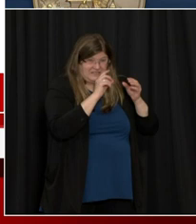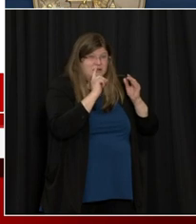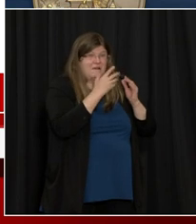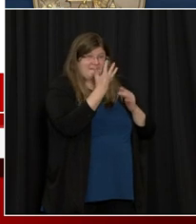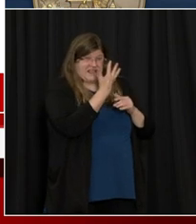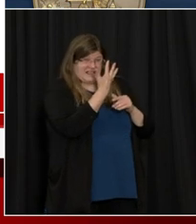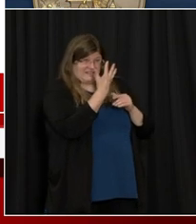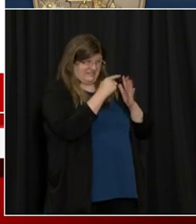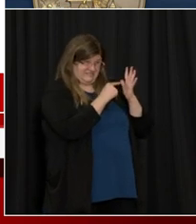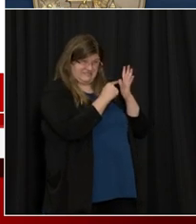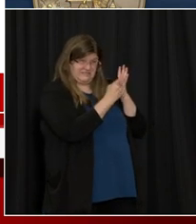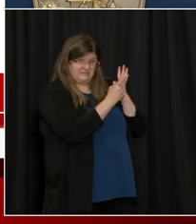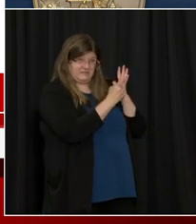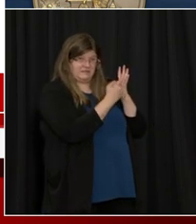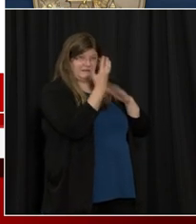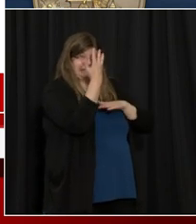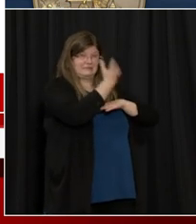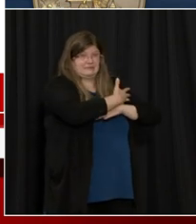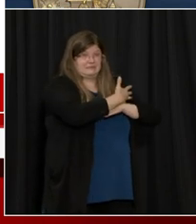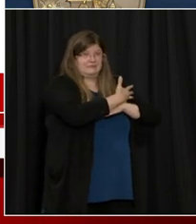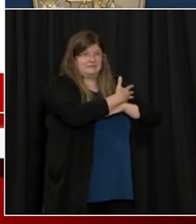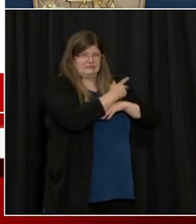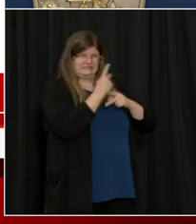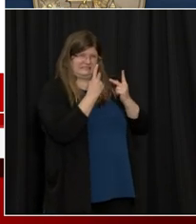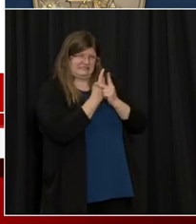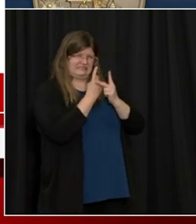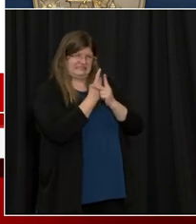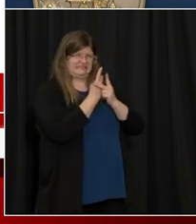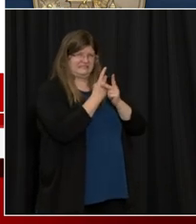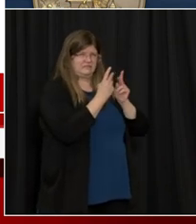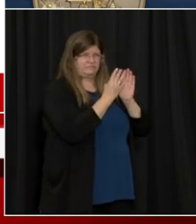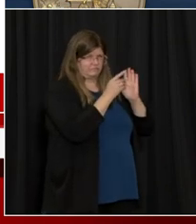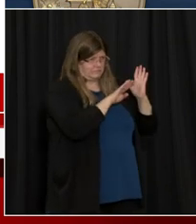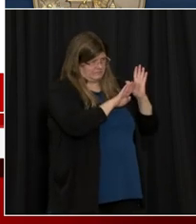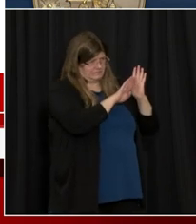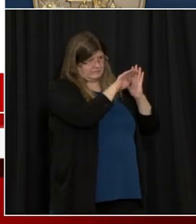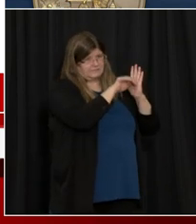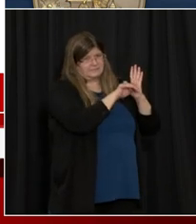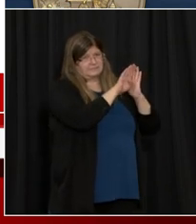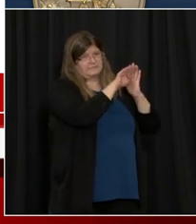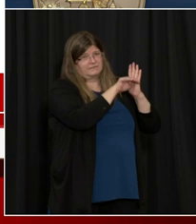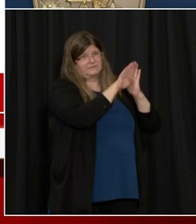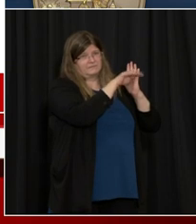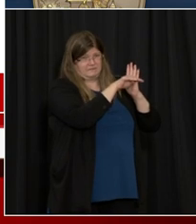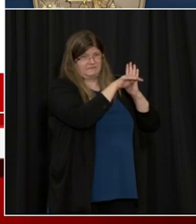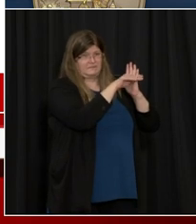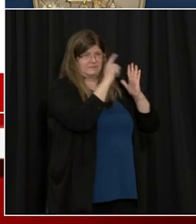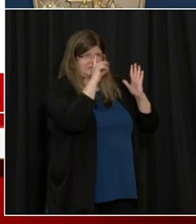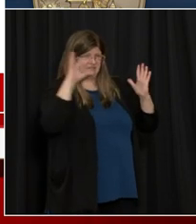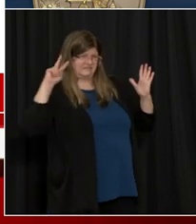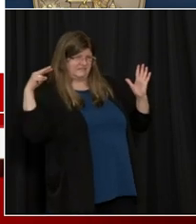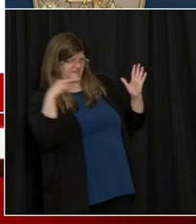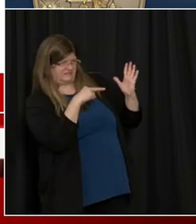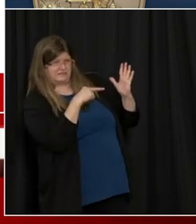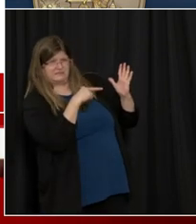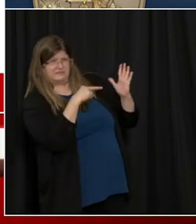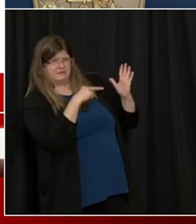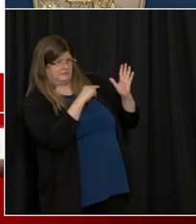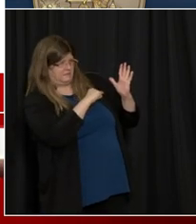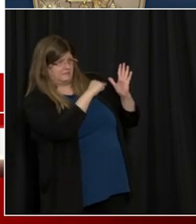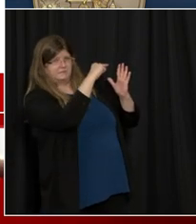calculation to determine what's significant or not, to determine a new peak. And there's a value associated with